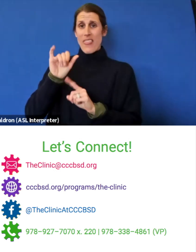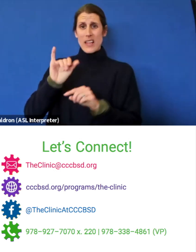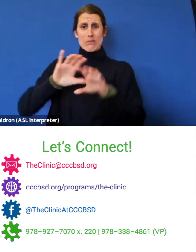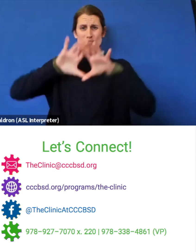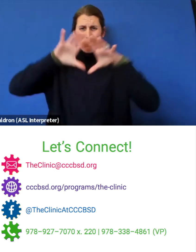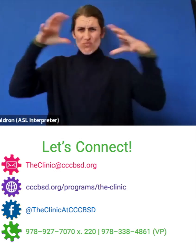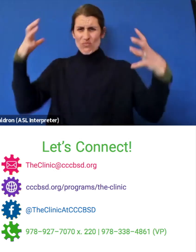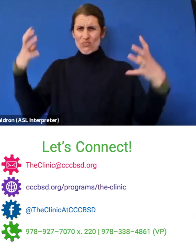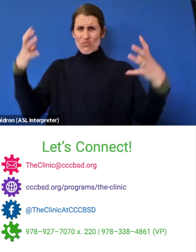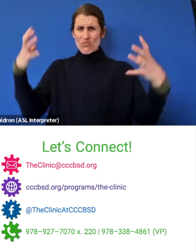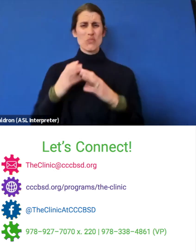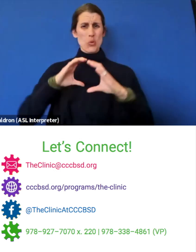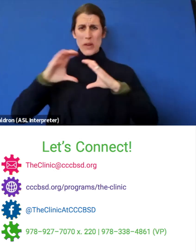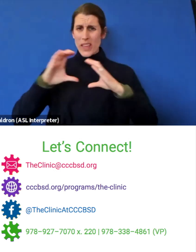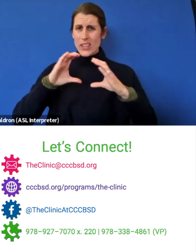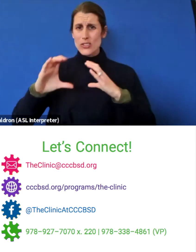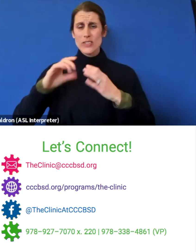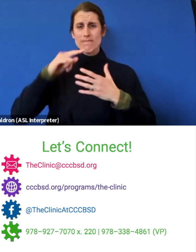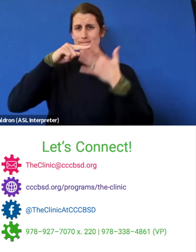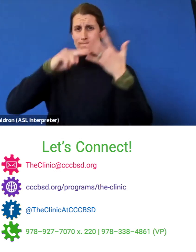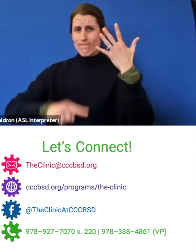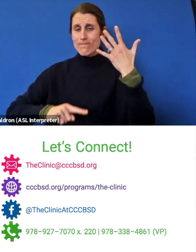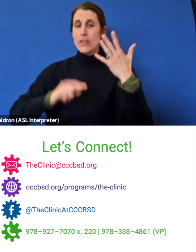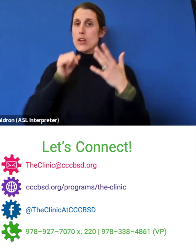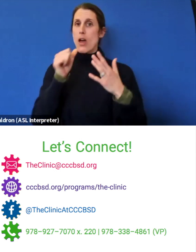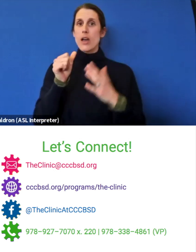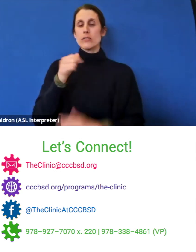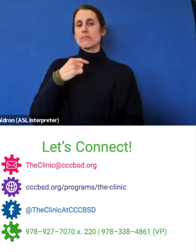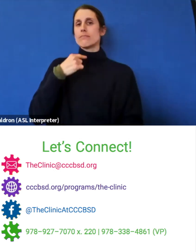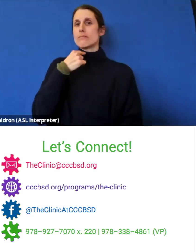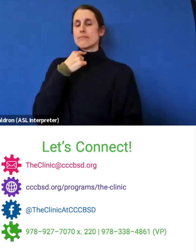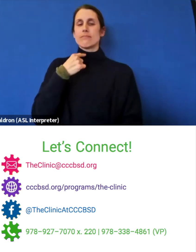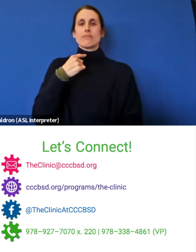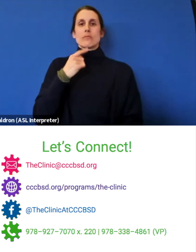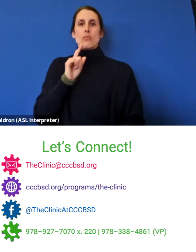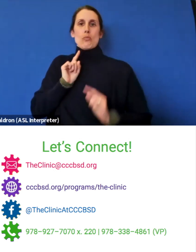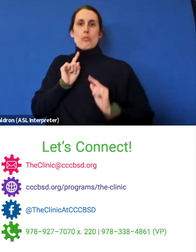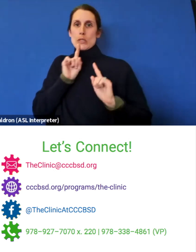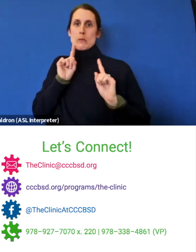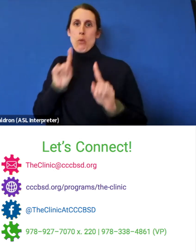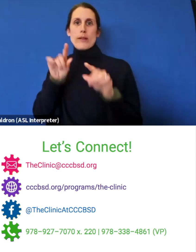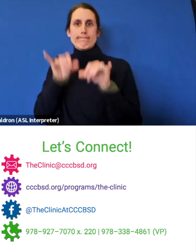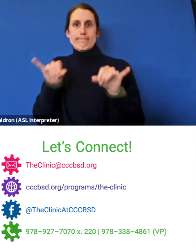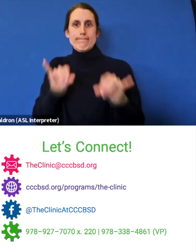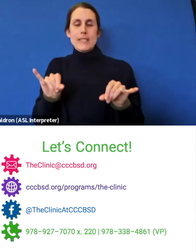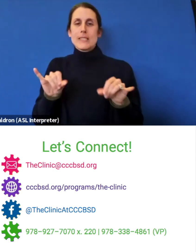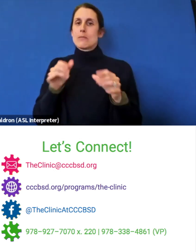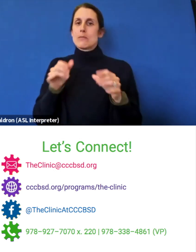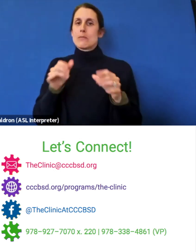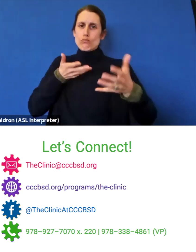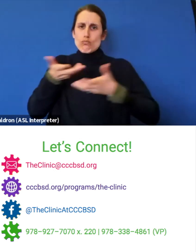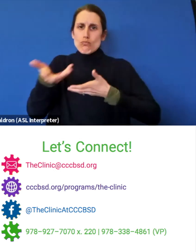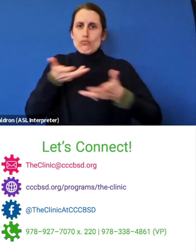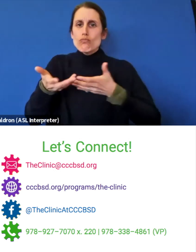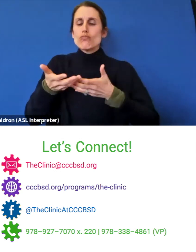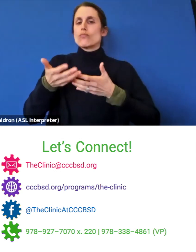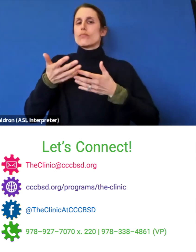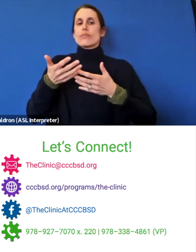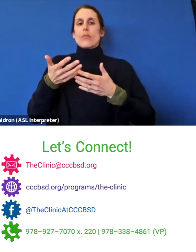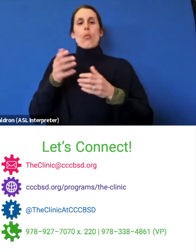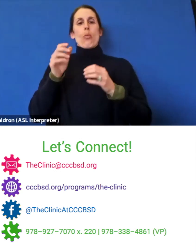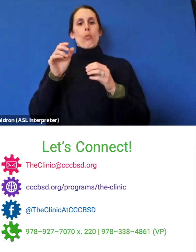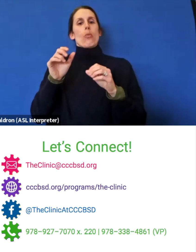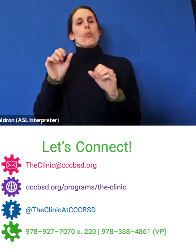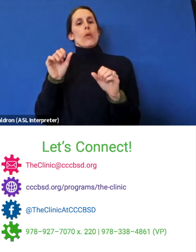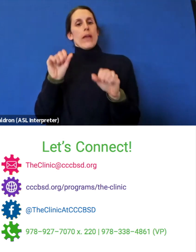communication language as well as exchanging, I think we can make better choices about the kinds of devices or supports that